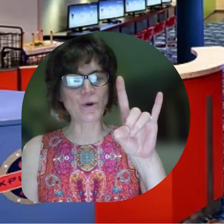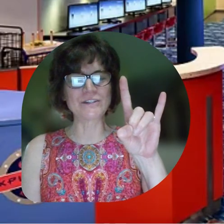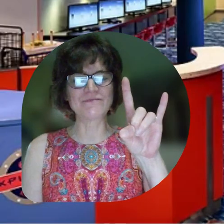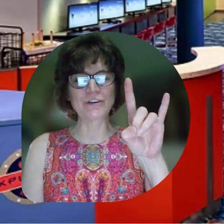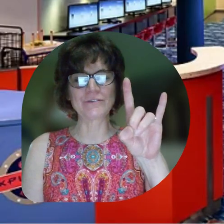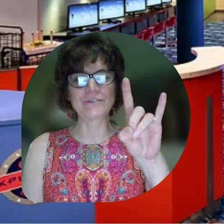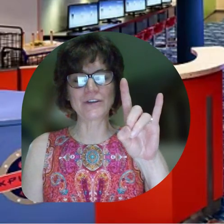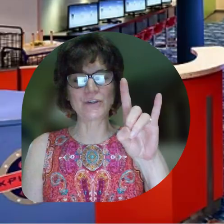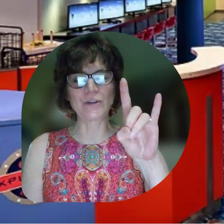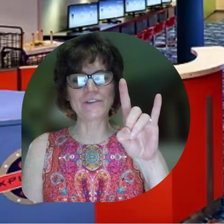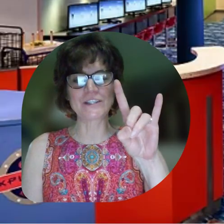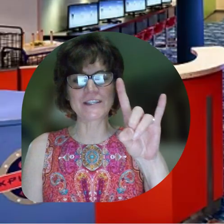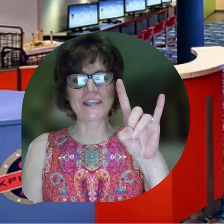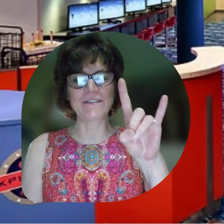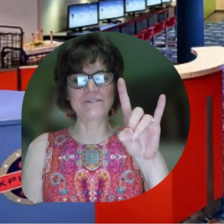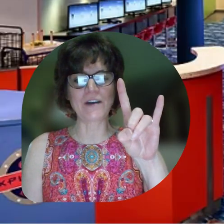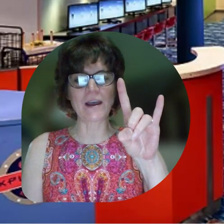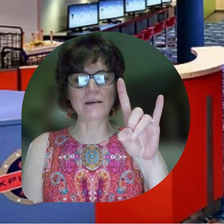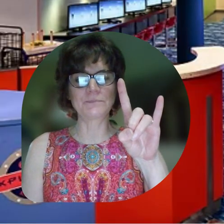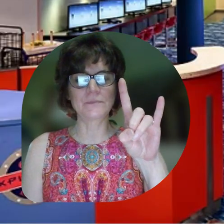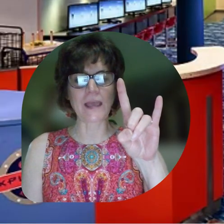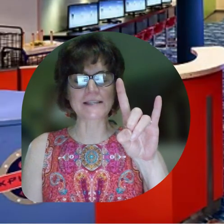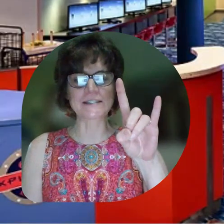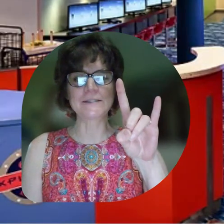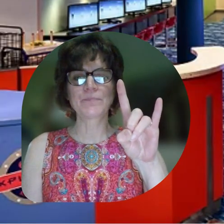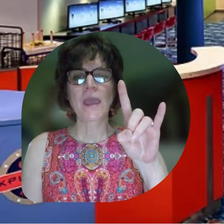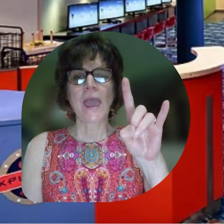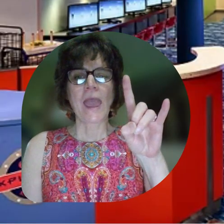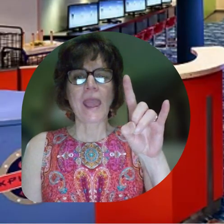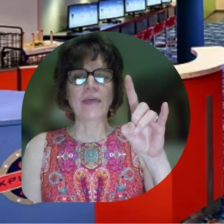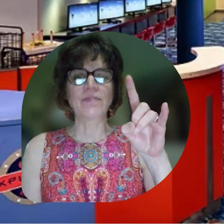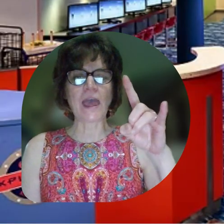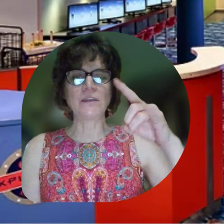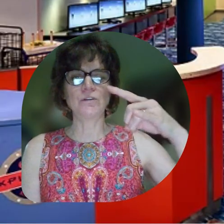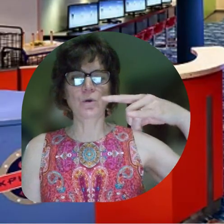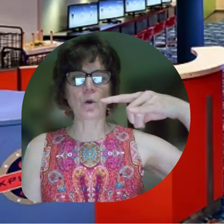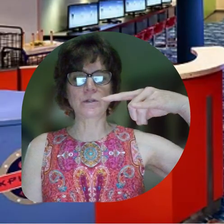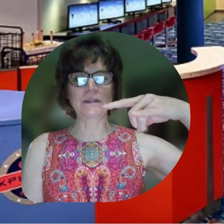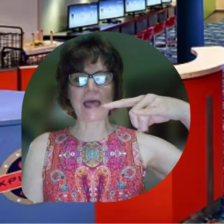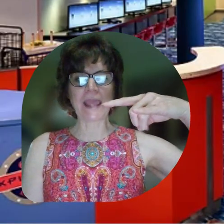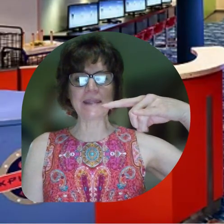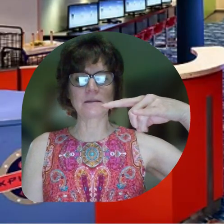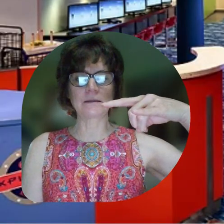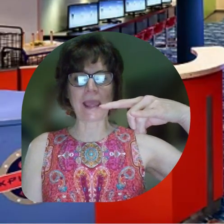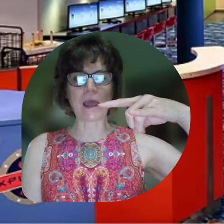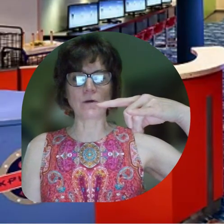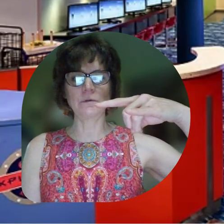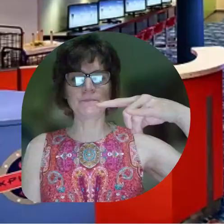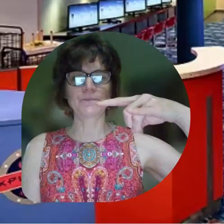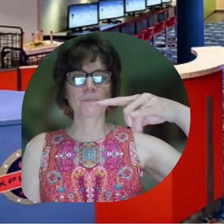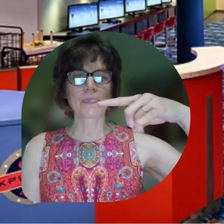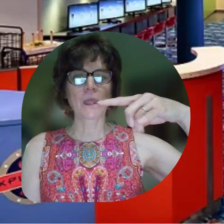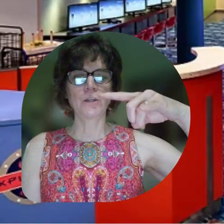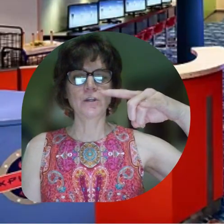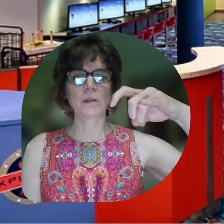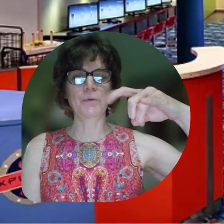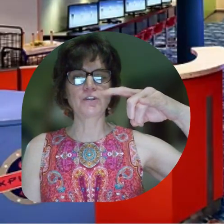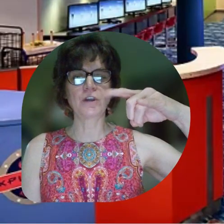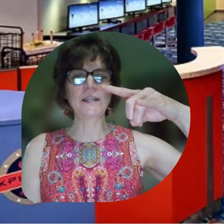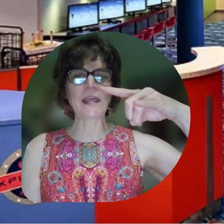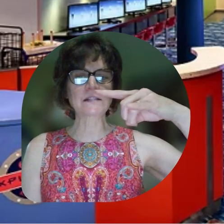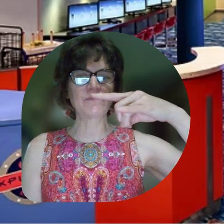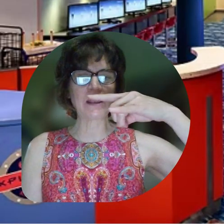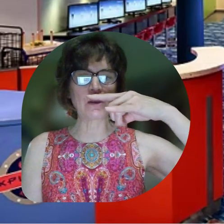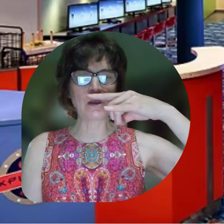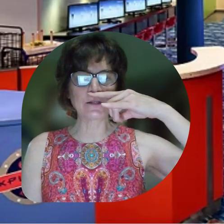'em horn for the University of Texas. And then you're going to lay it down. You're going to put